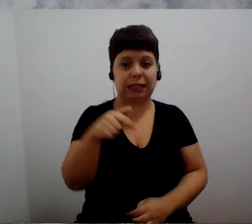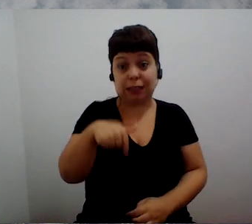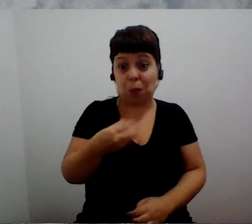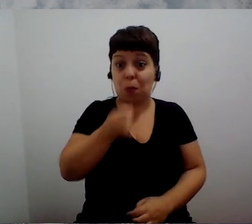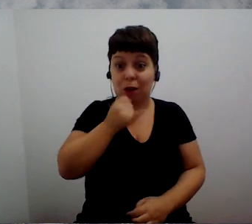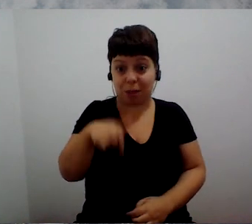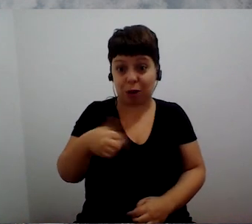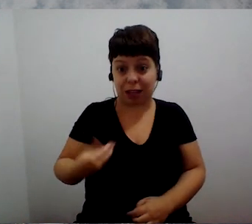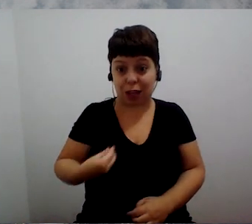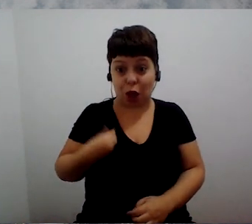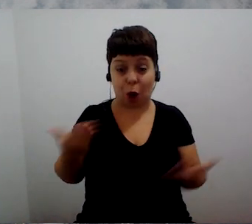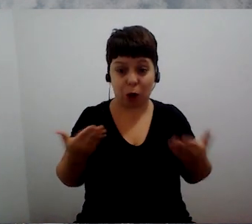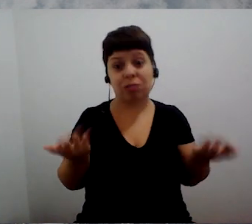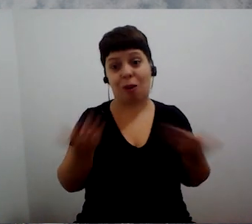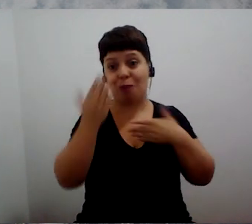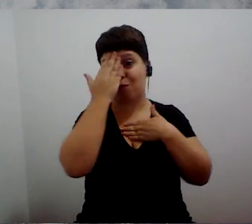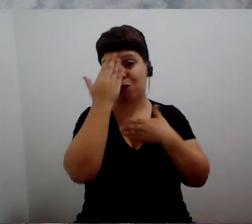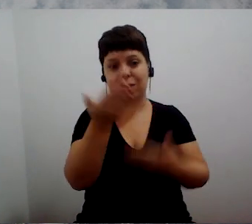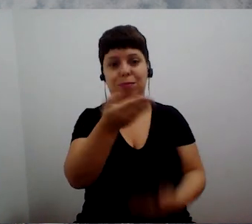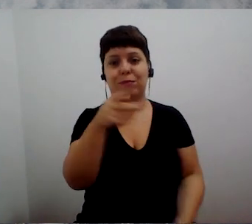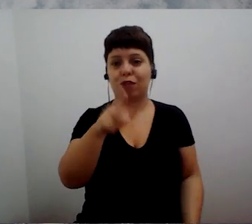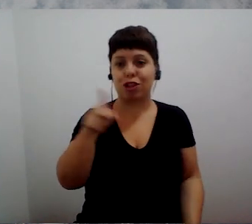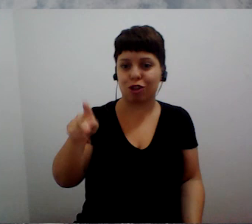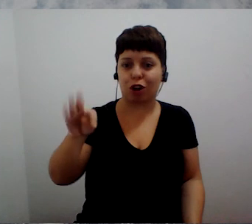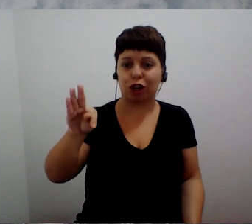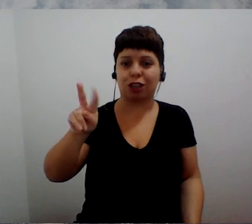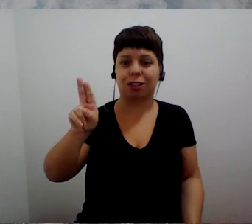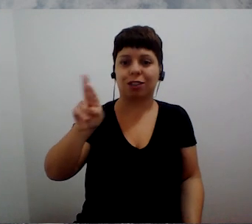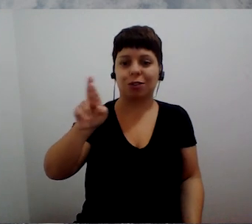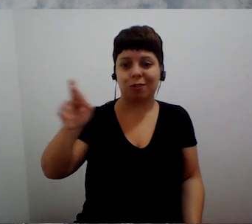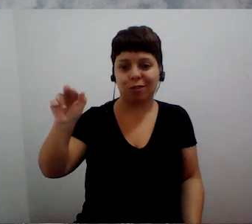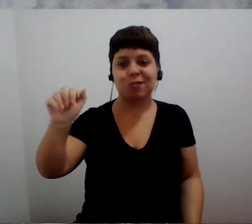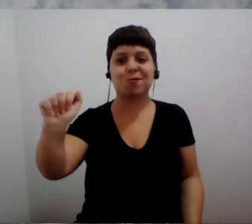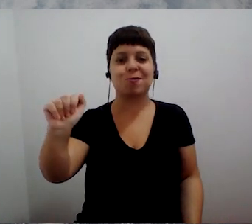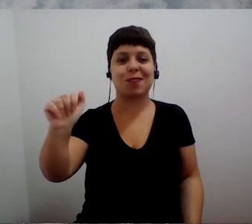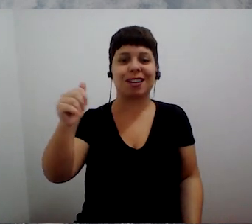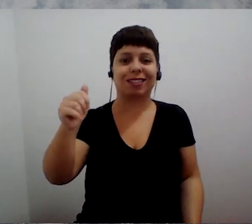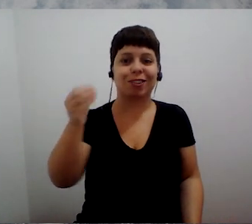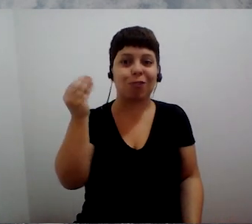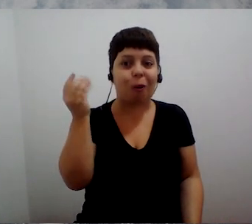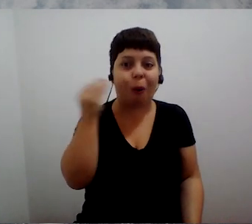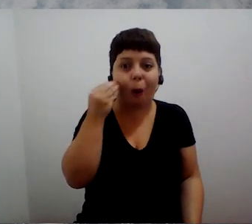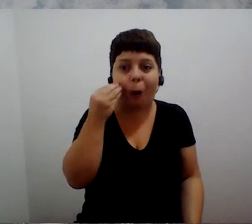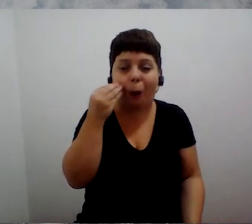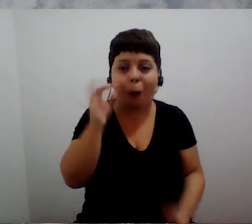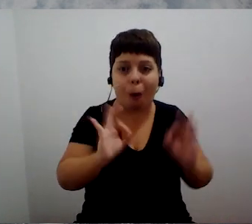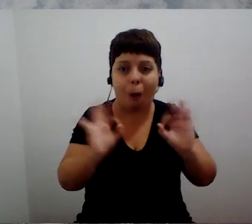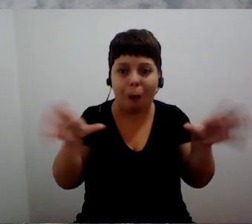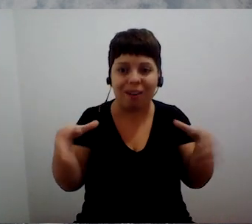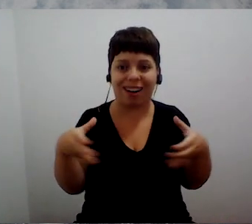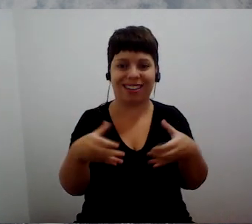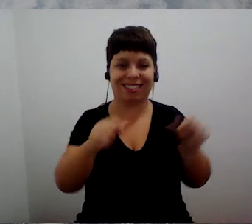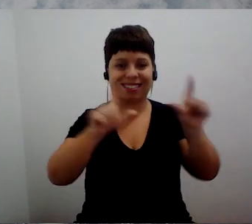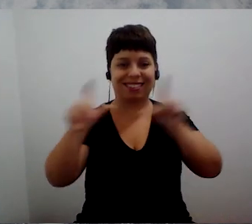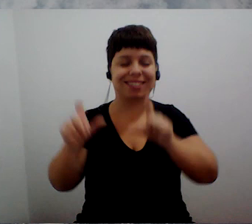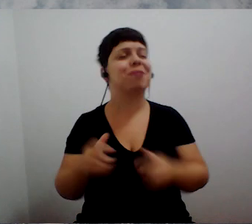you very much, Professor Tura, again, for getting us together like this today. Thank you.